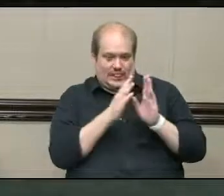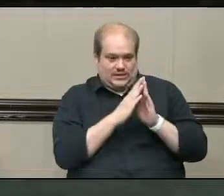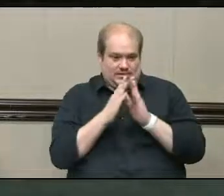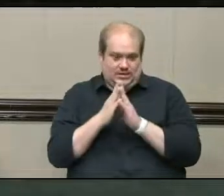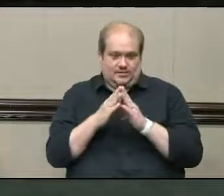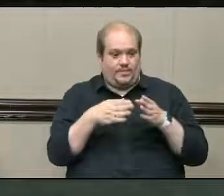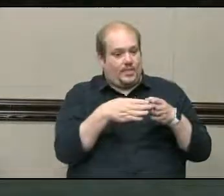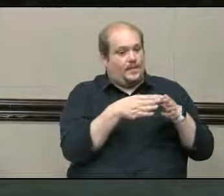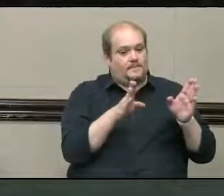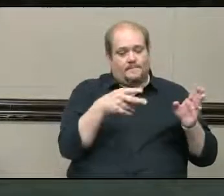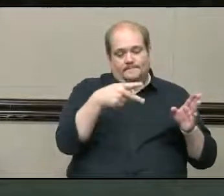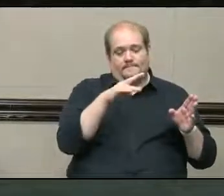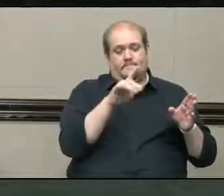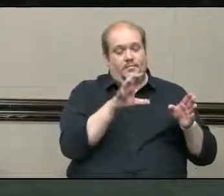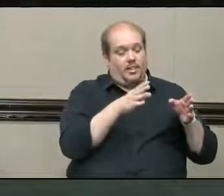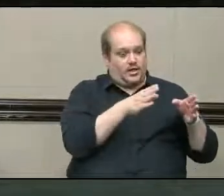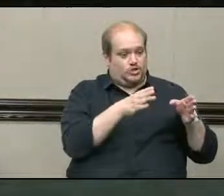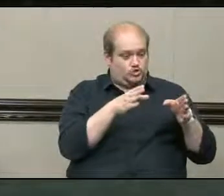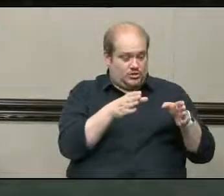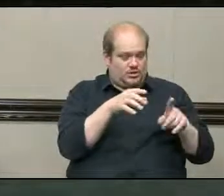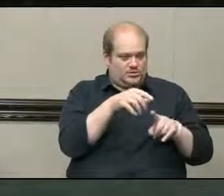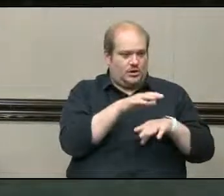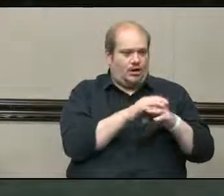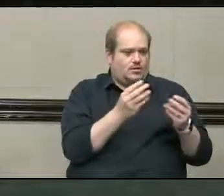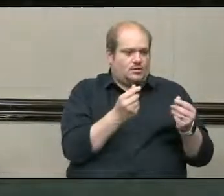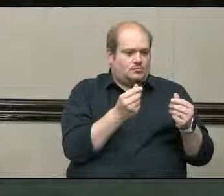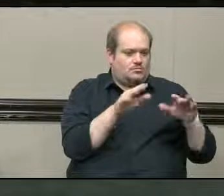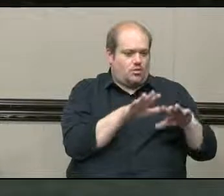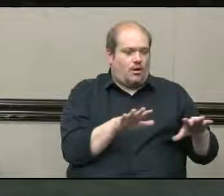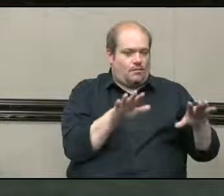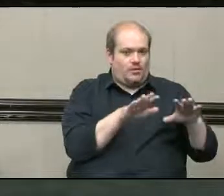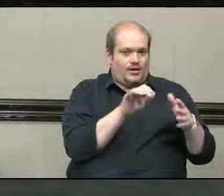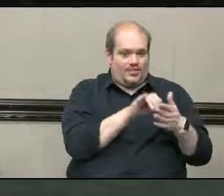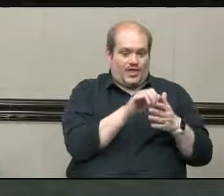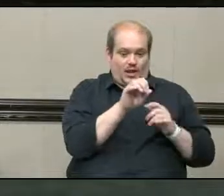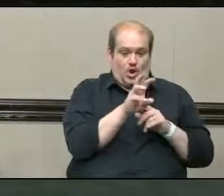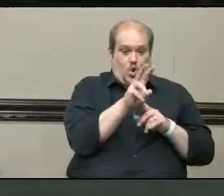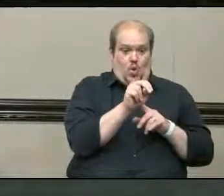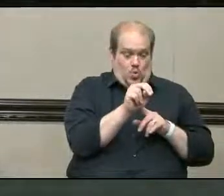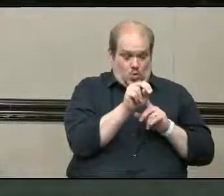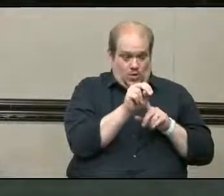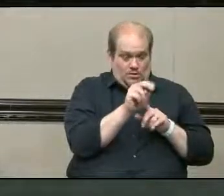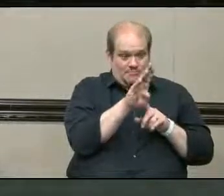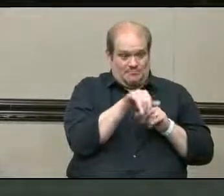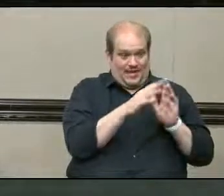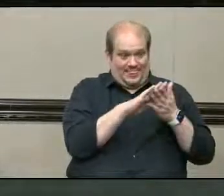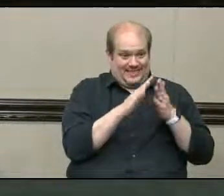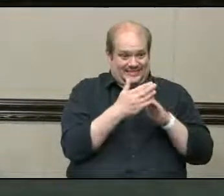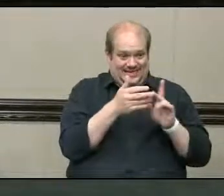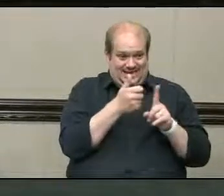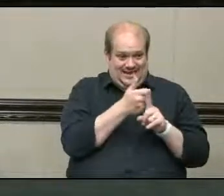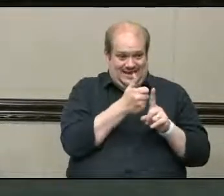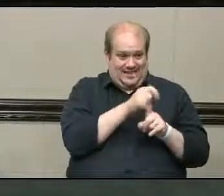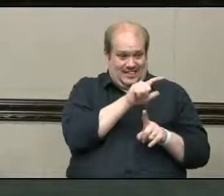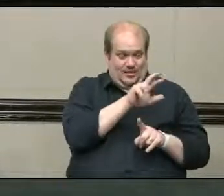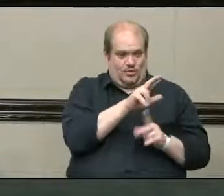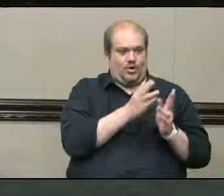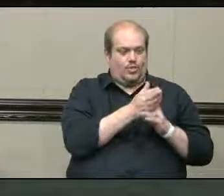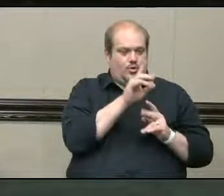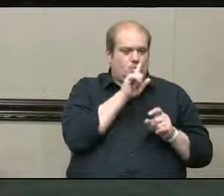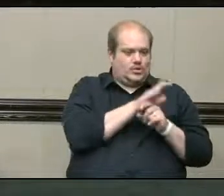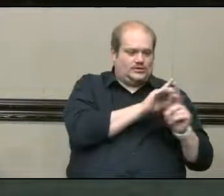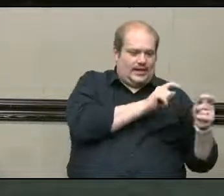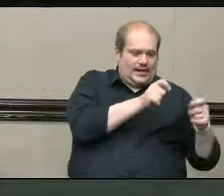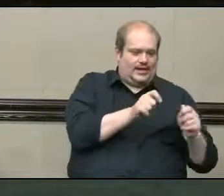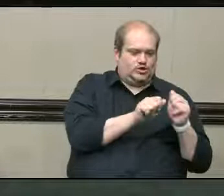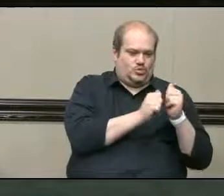city. You have public streets where they are on property that is owned by the city of Little Rock, either through dedication